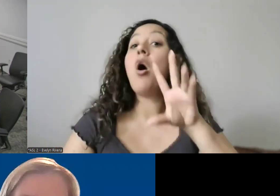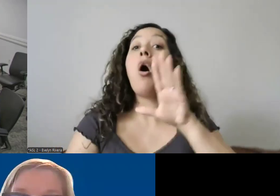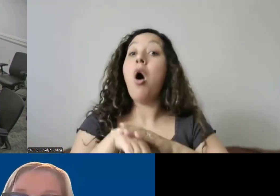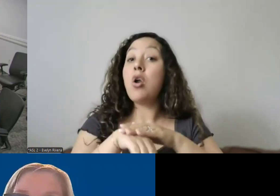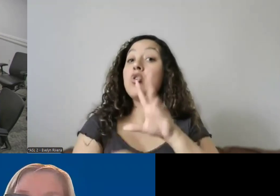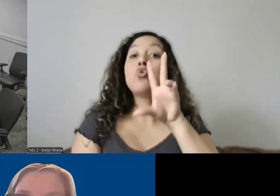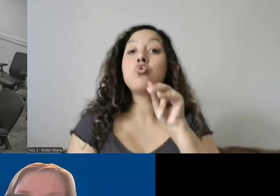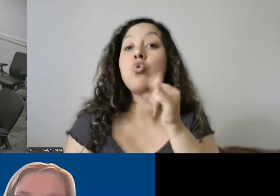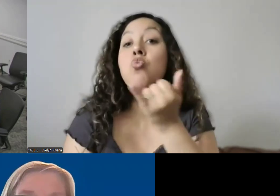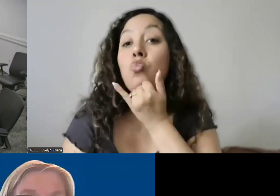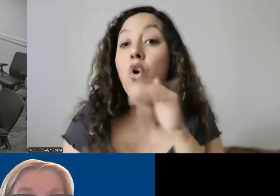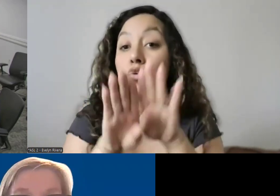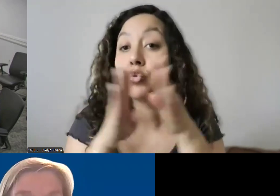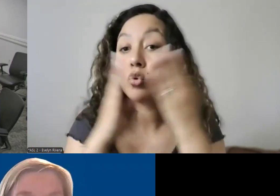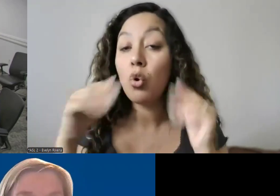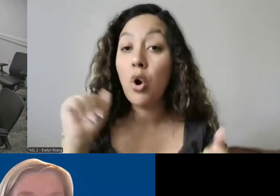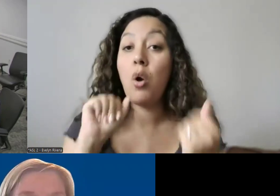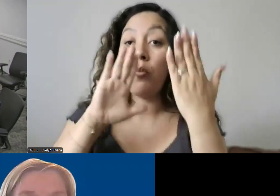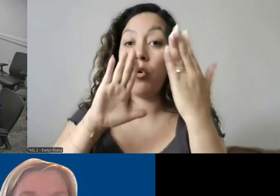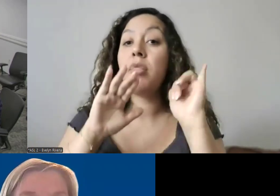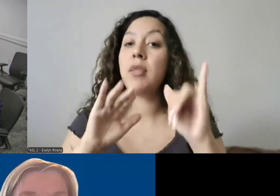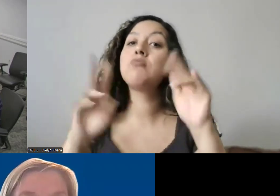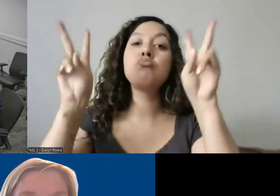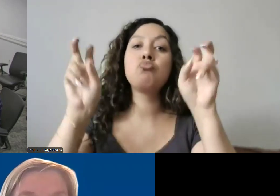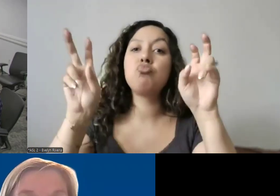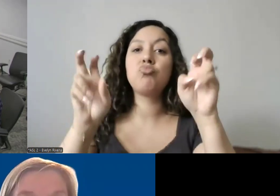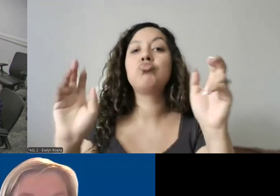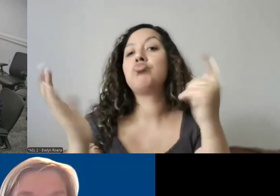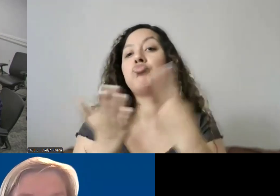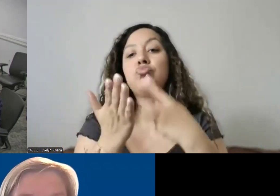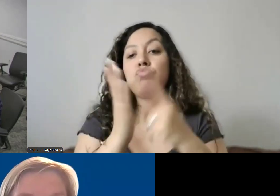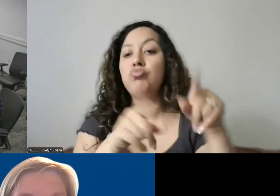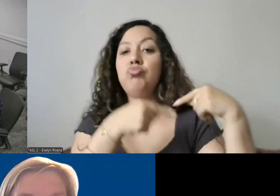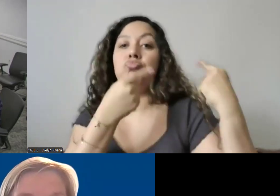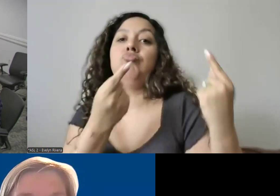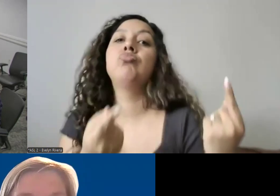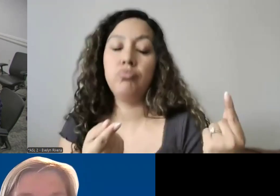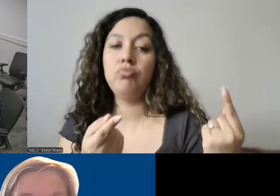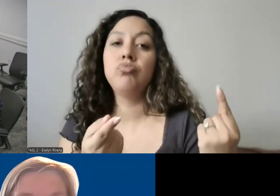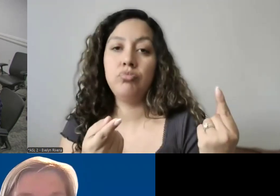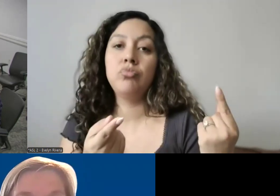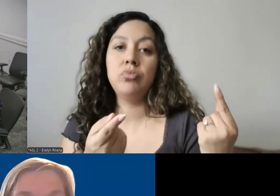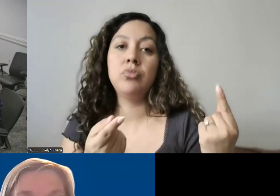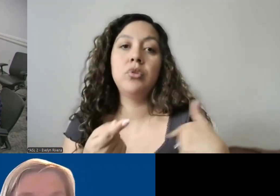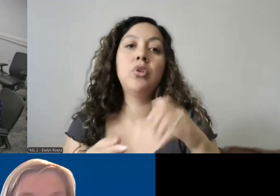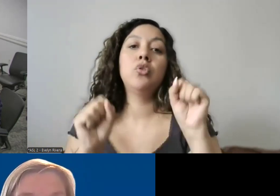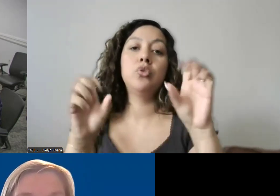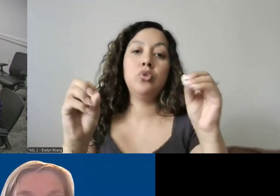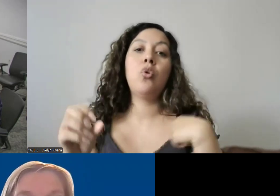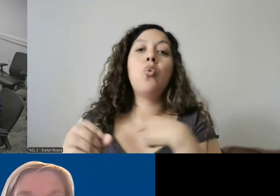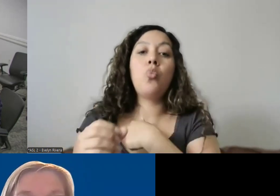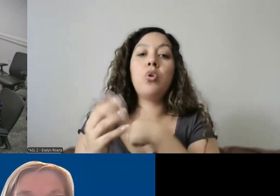approach. And that's been a topic of discussion here at the advisory committee. So we wanted to be sure you all saw